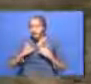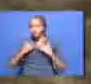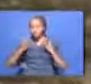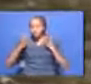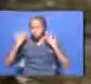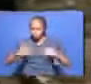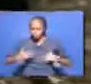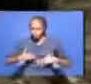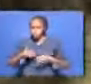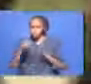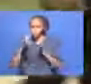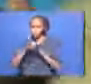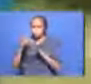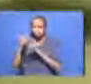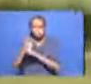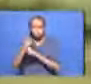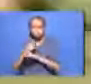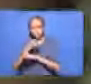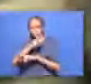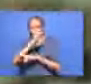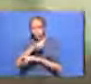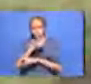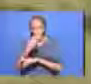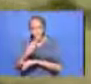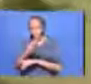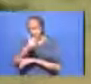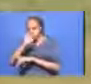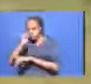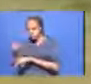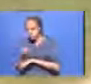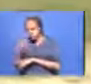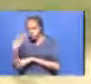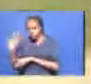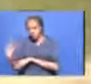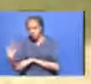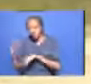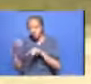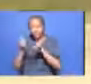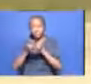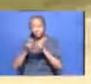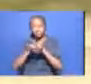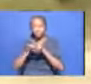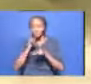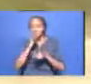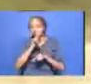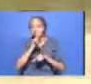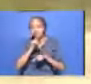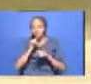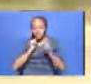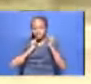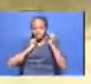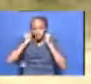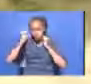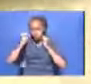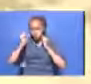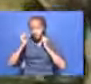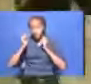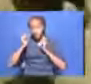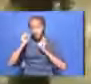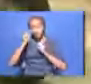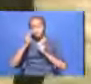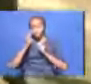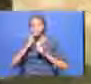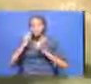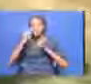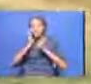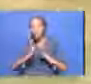positions. From 2003 to 2005, Lieutenant General Daniel Opande was the force commander of the peacekeepers of